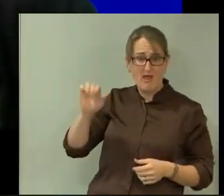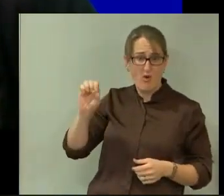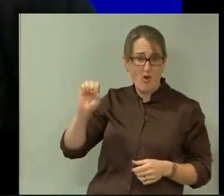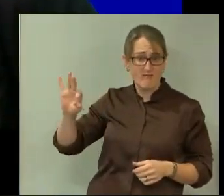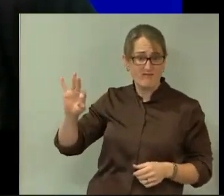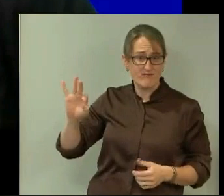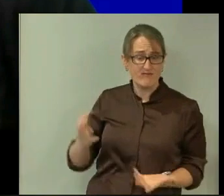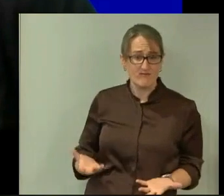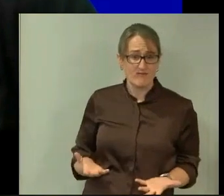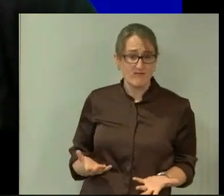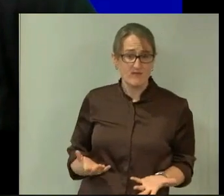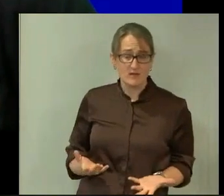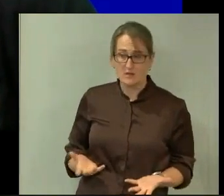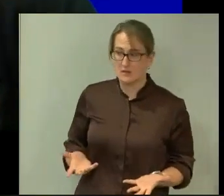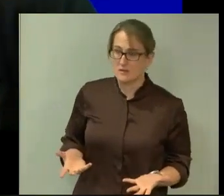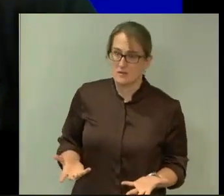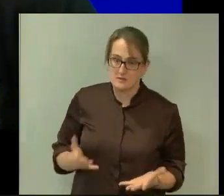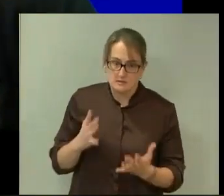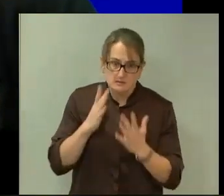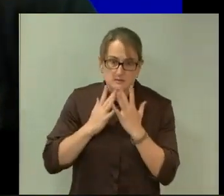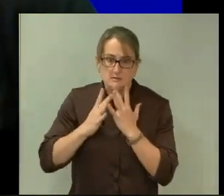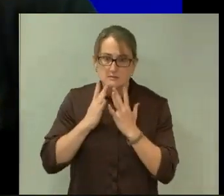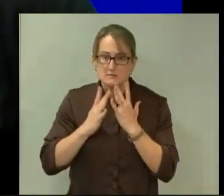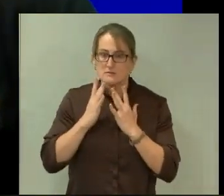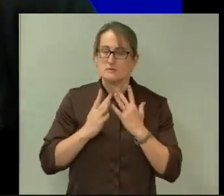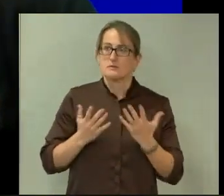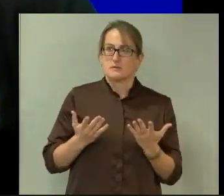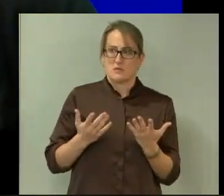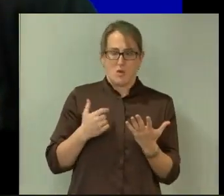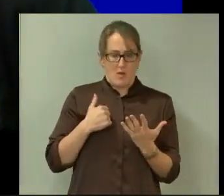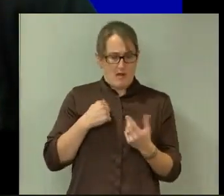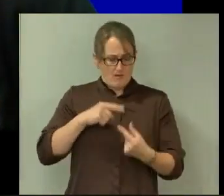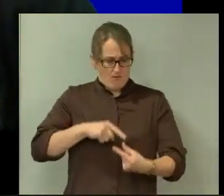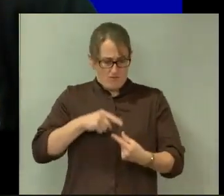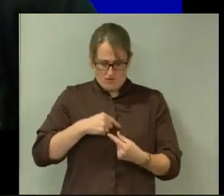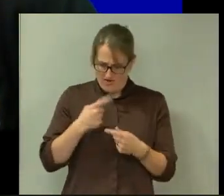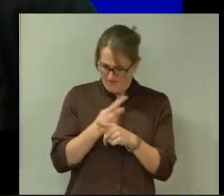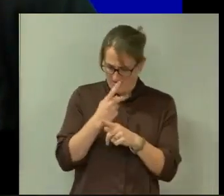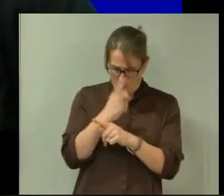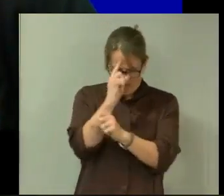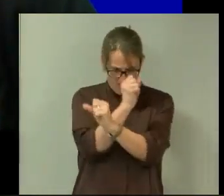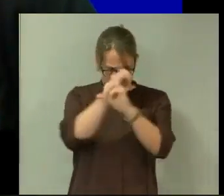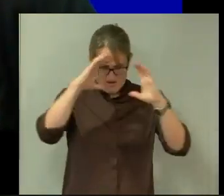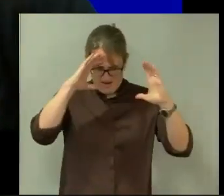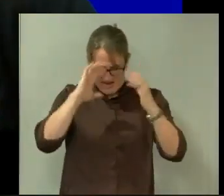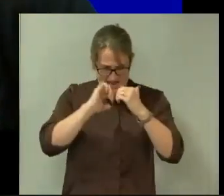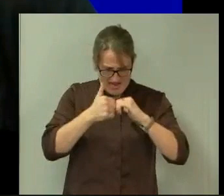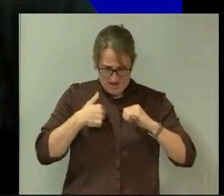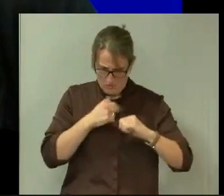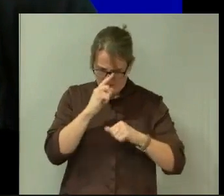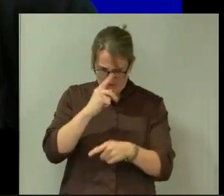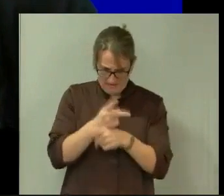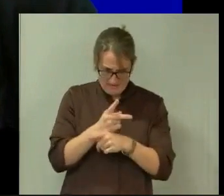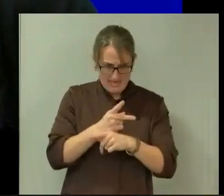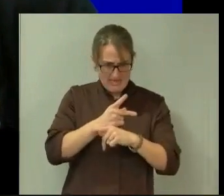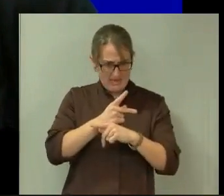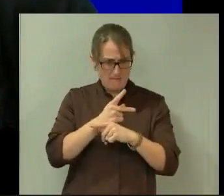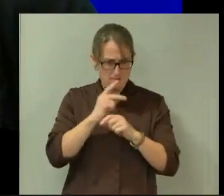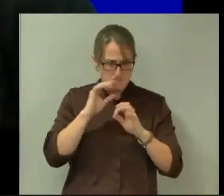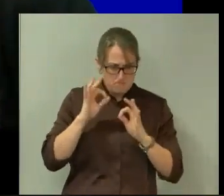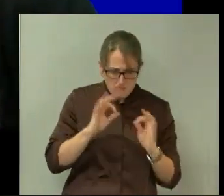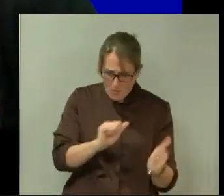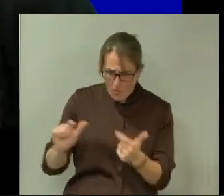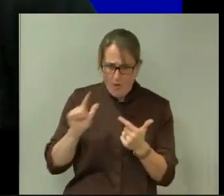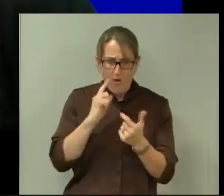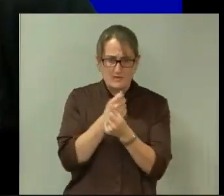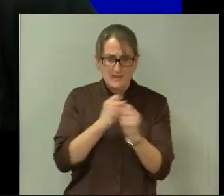I'm finding it very difficult to figure out how we're going to maintain the safety levels that we need to have if our school districts are